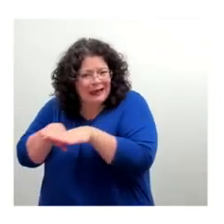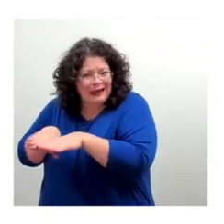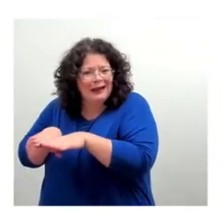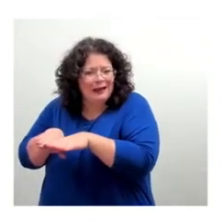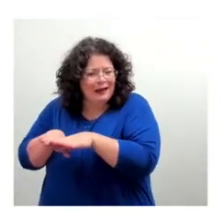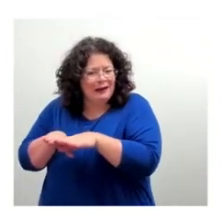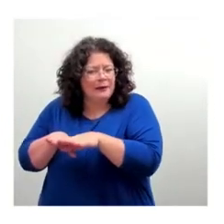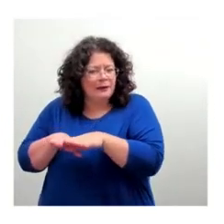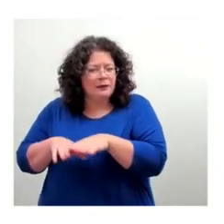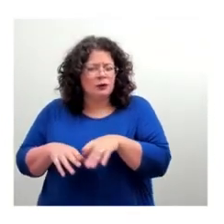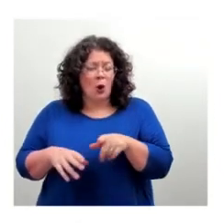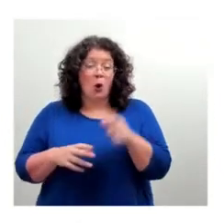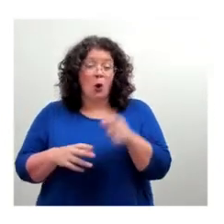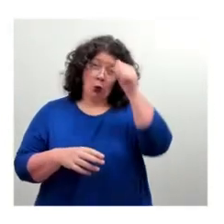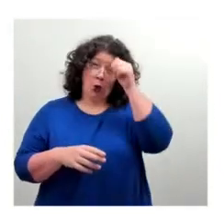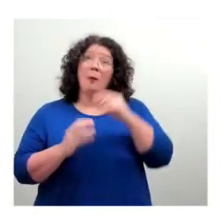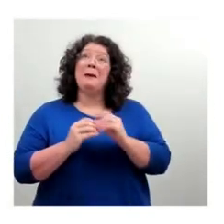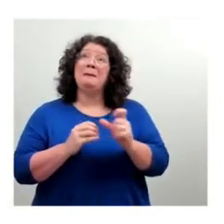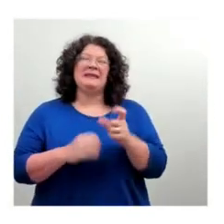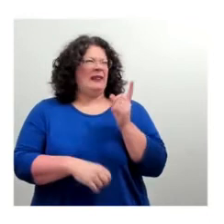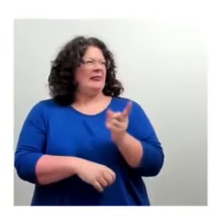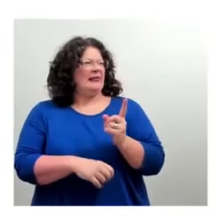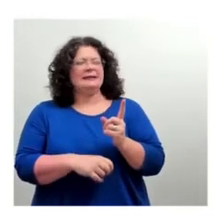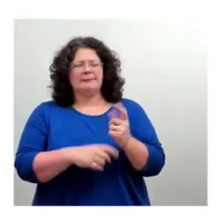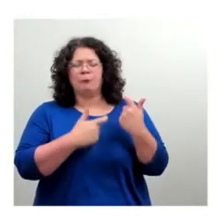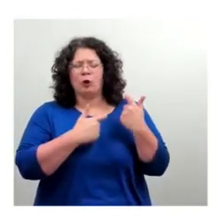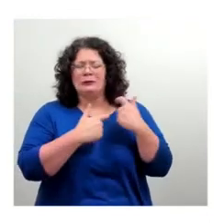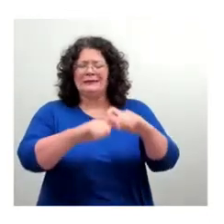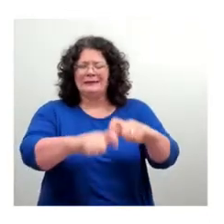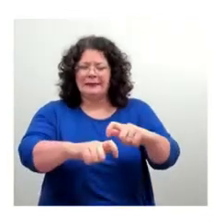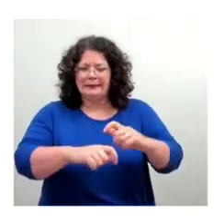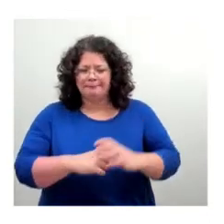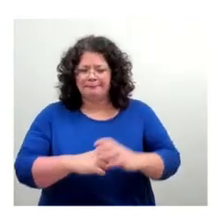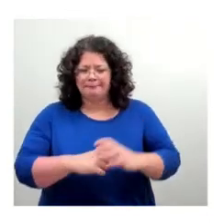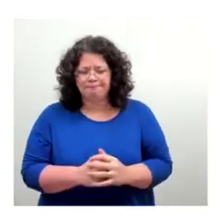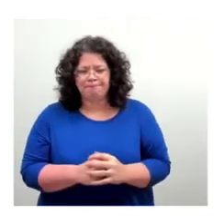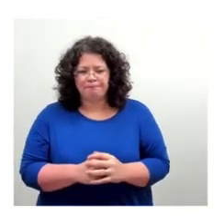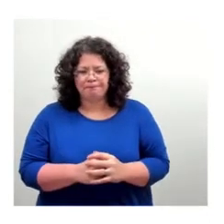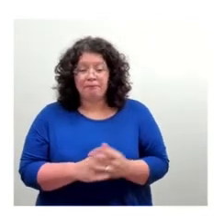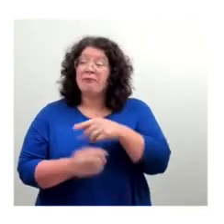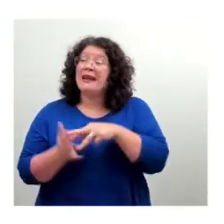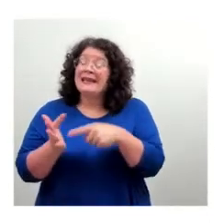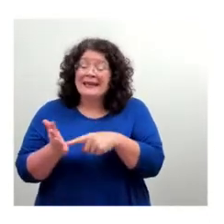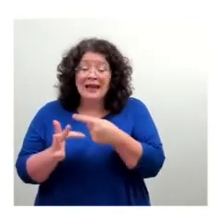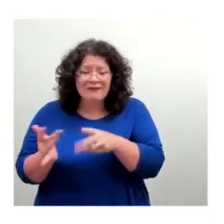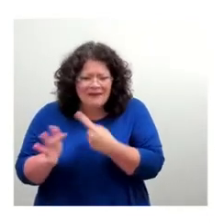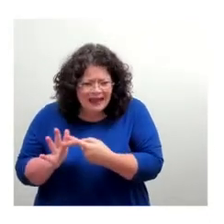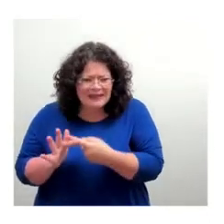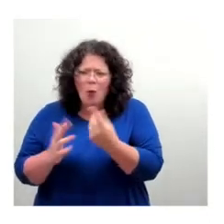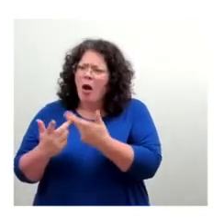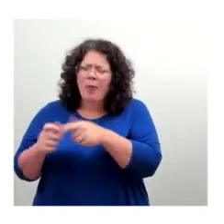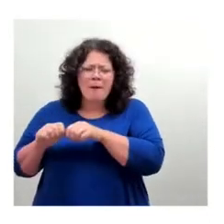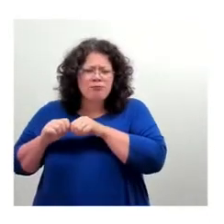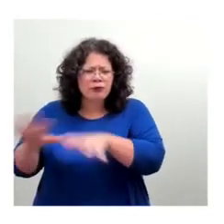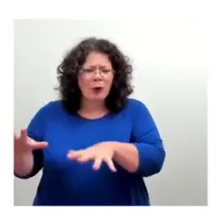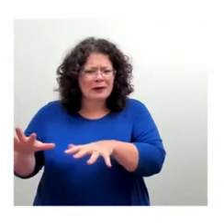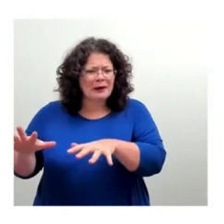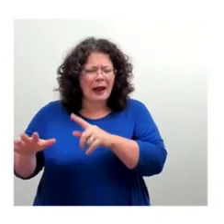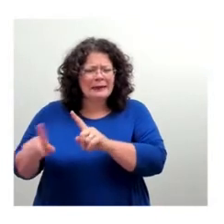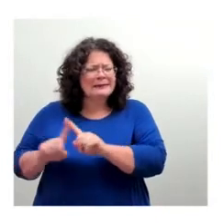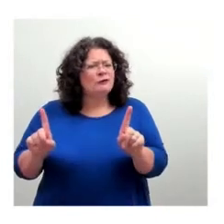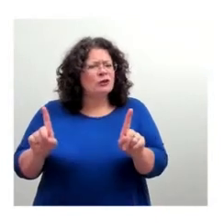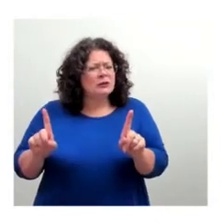by Netflix and other broadcast or other streamers is slightly different. So yeah, I mean, you know, and I